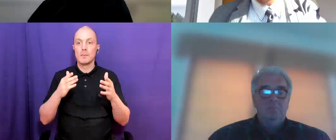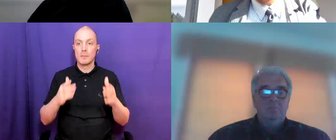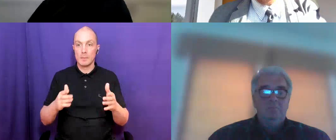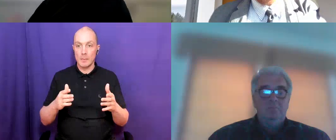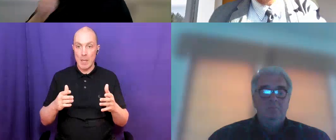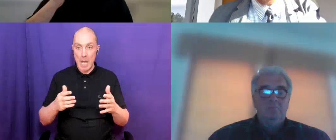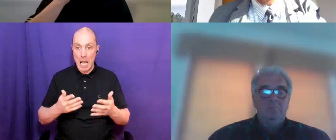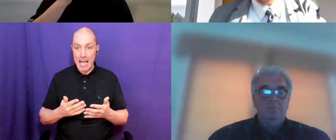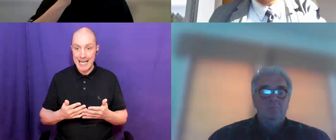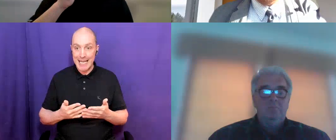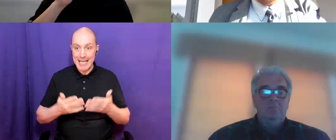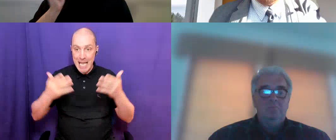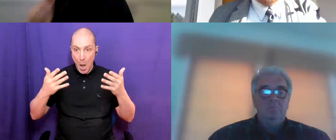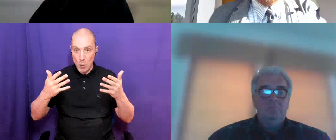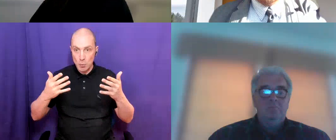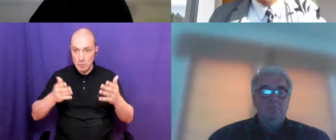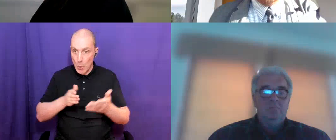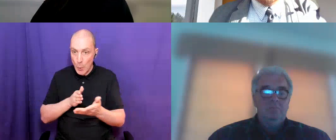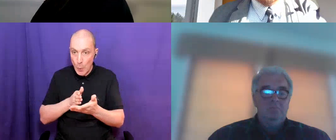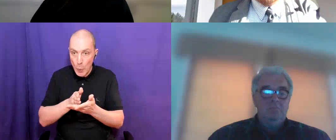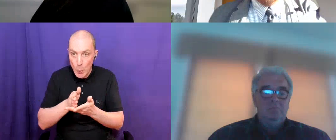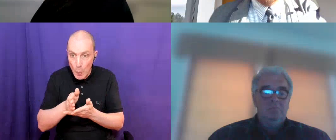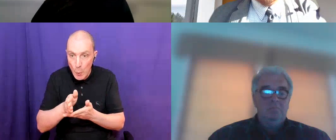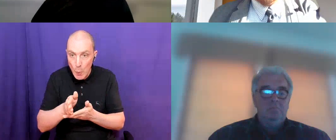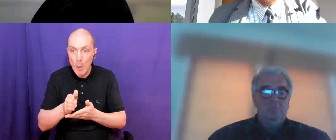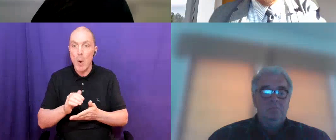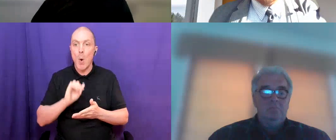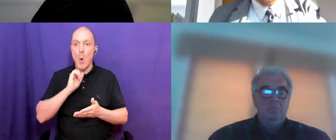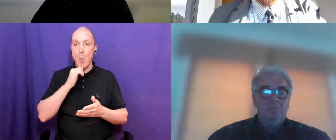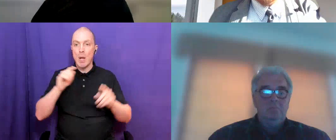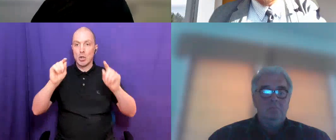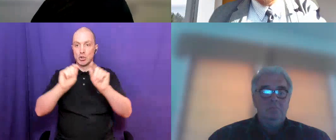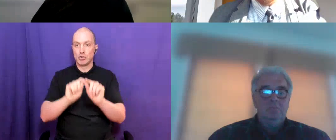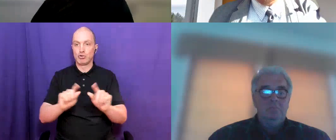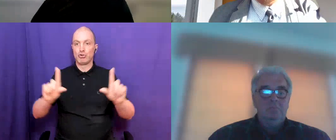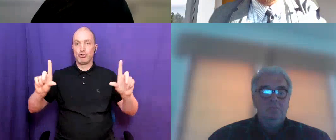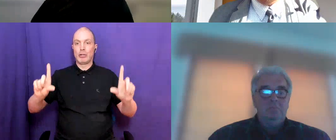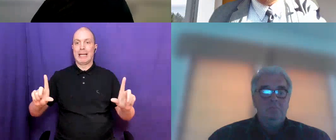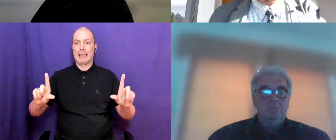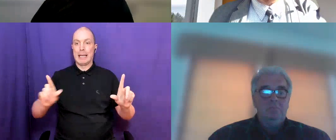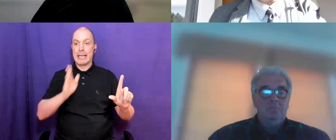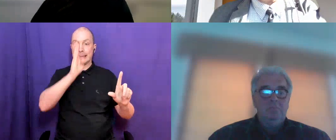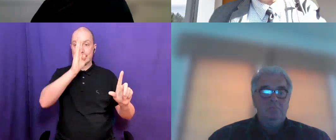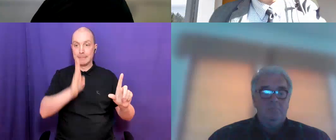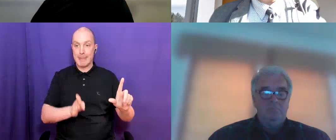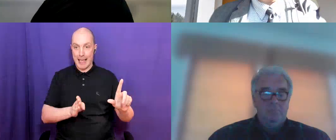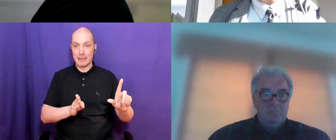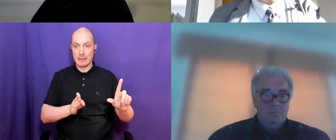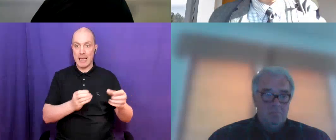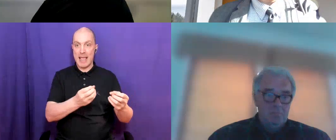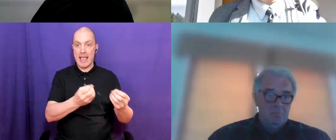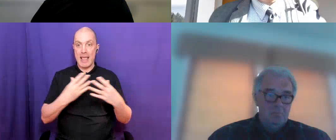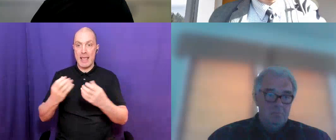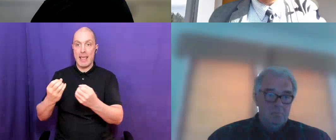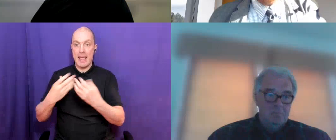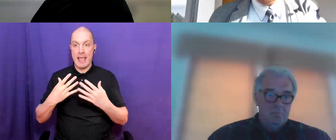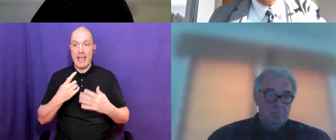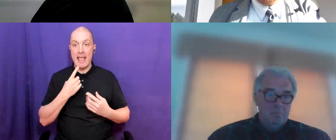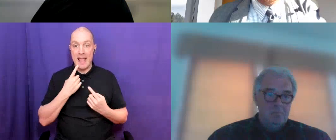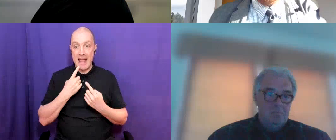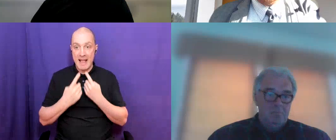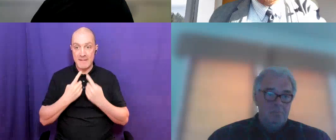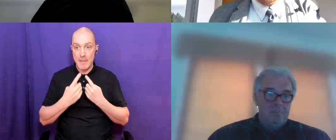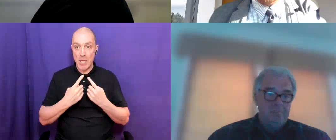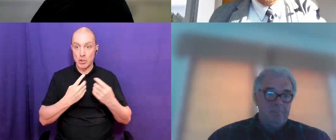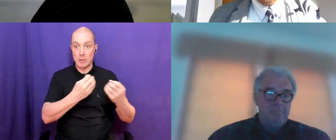large screens that will be available within the count venue will display in a split screen the following information. So it will